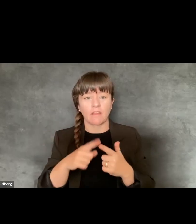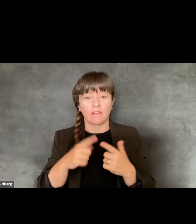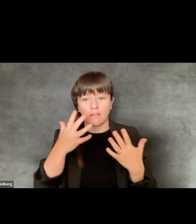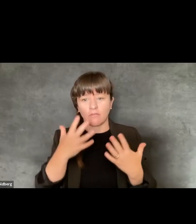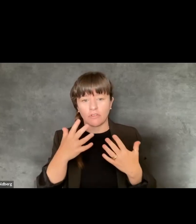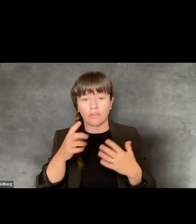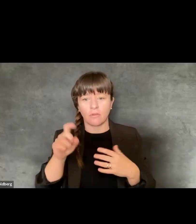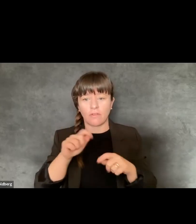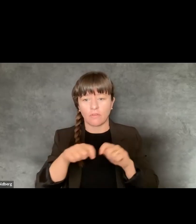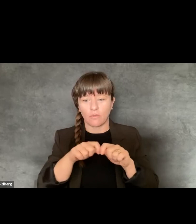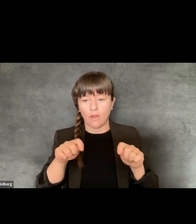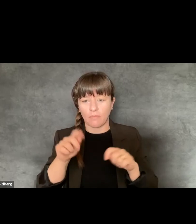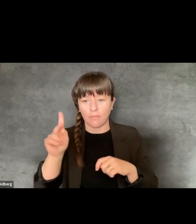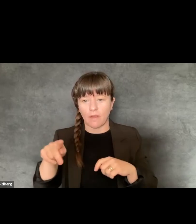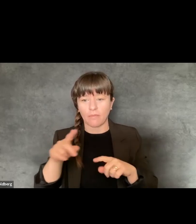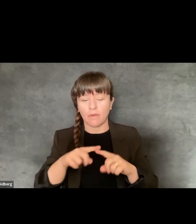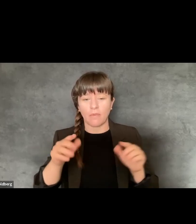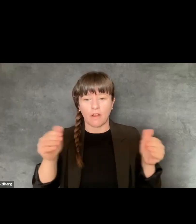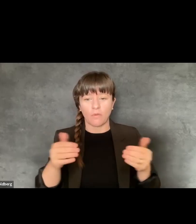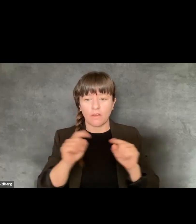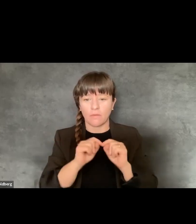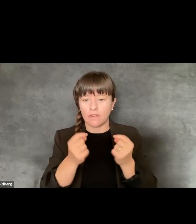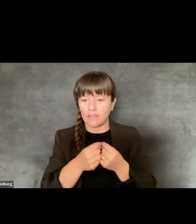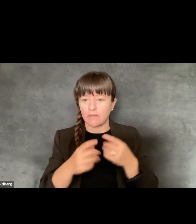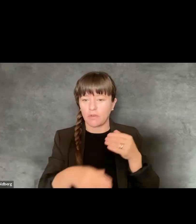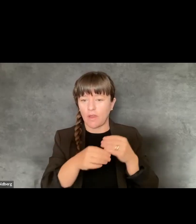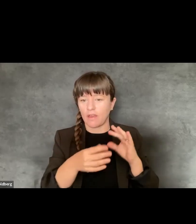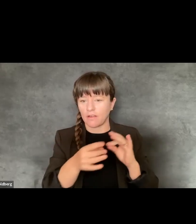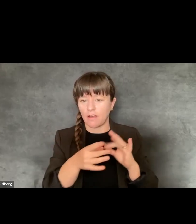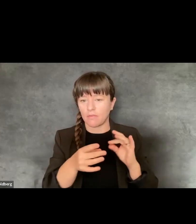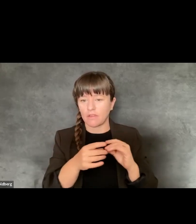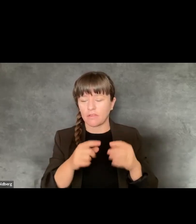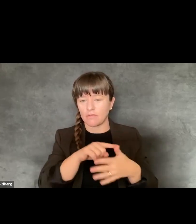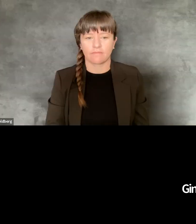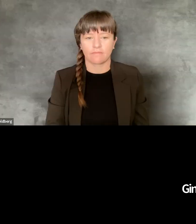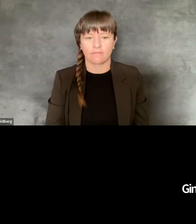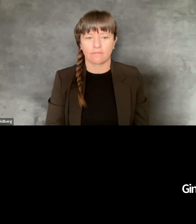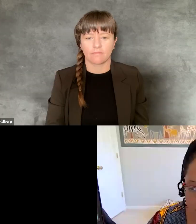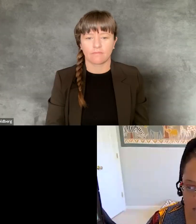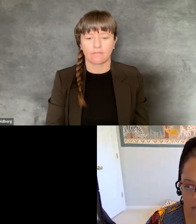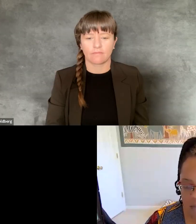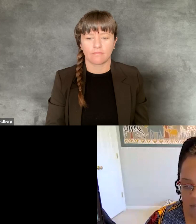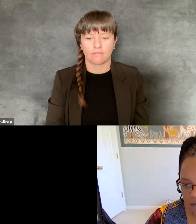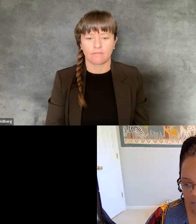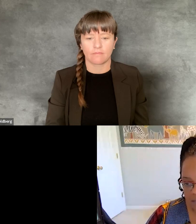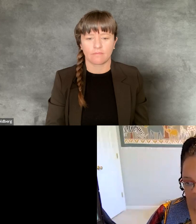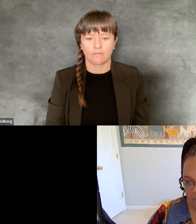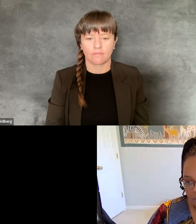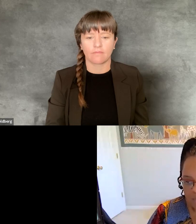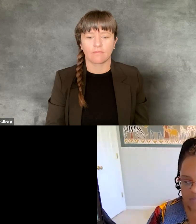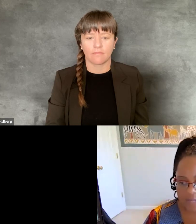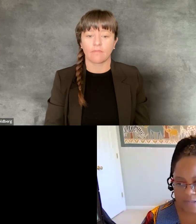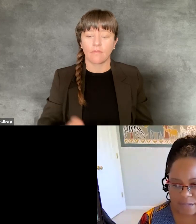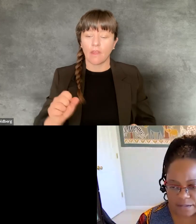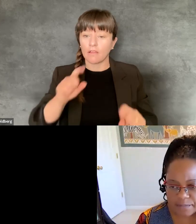have to wrap up, but I welcome the team to chime in related to these additional questions that have come in. I can take the second